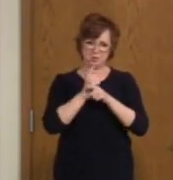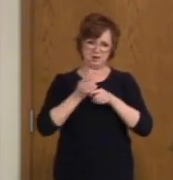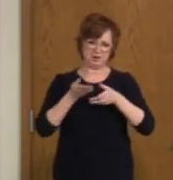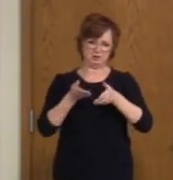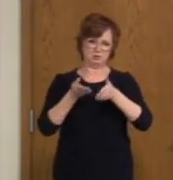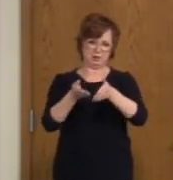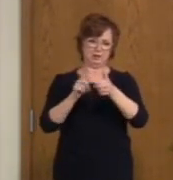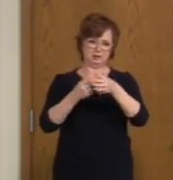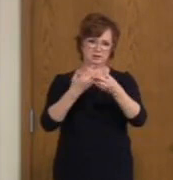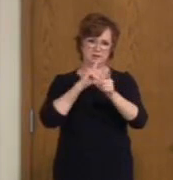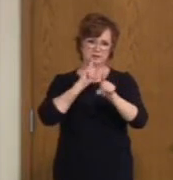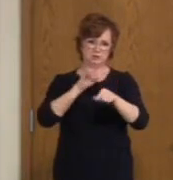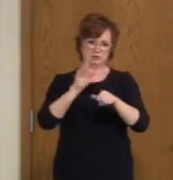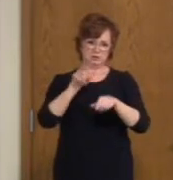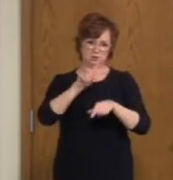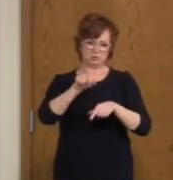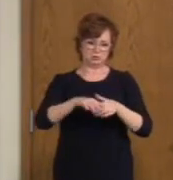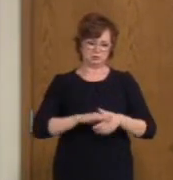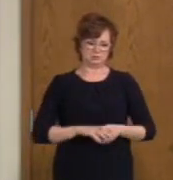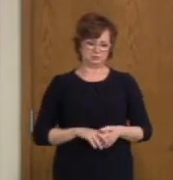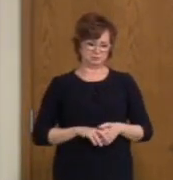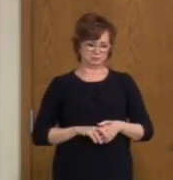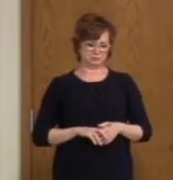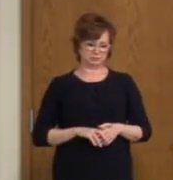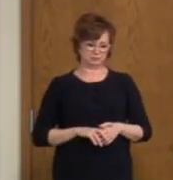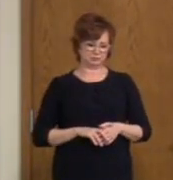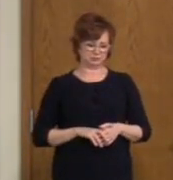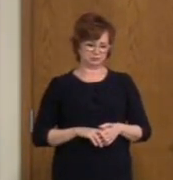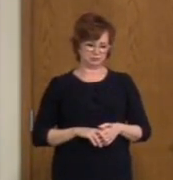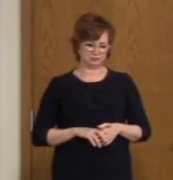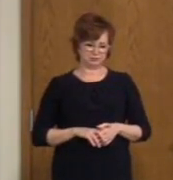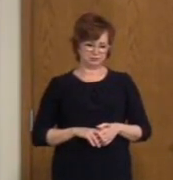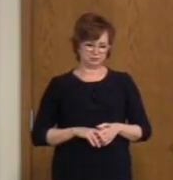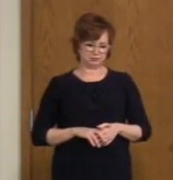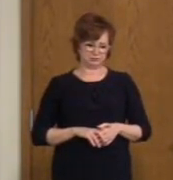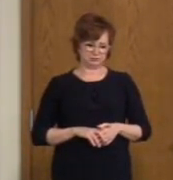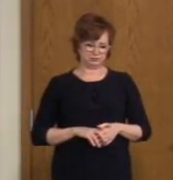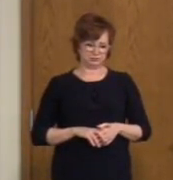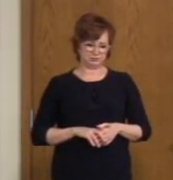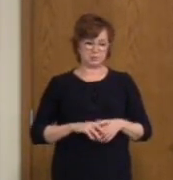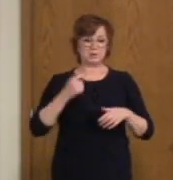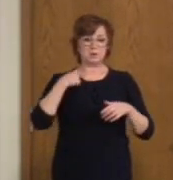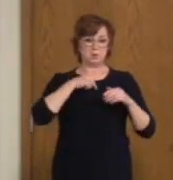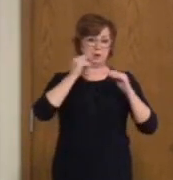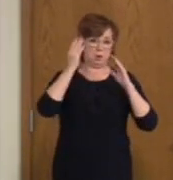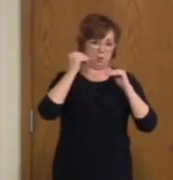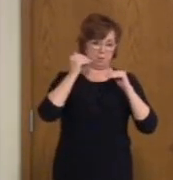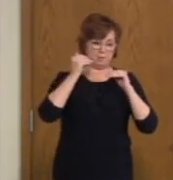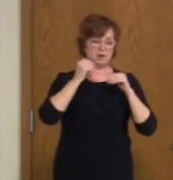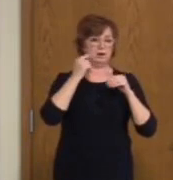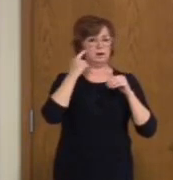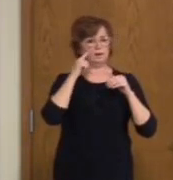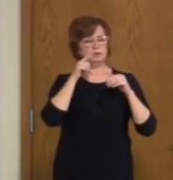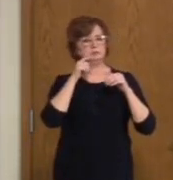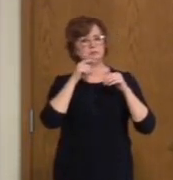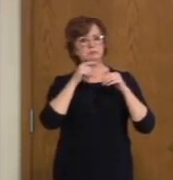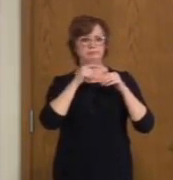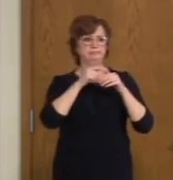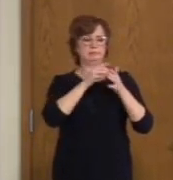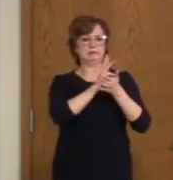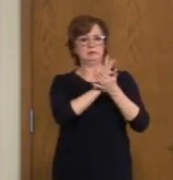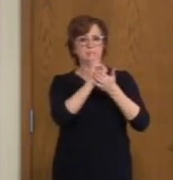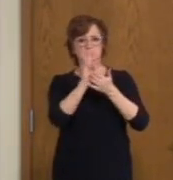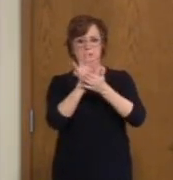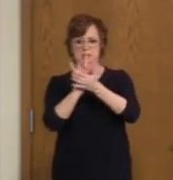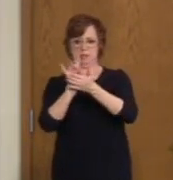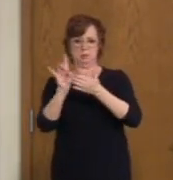through the dying weeks, what we hope are the dying weeks of this pandemic, until we can provide them with access to a vaccine. To your